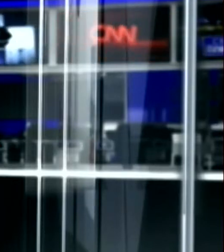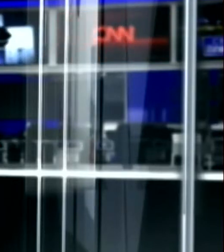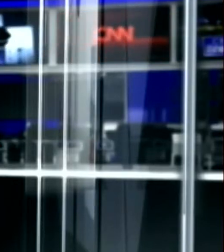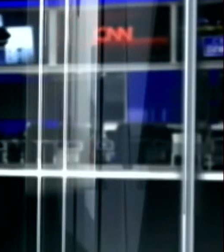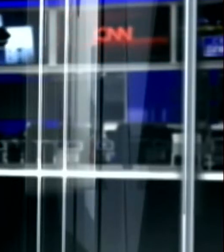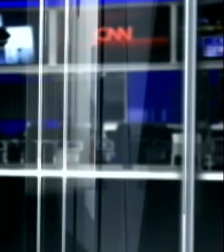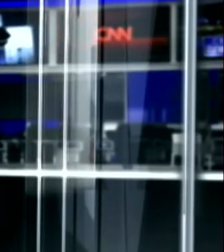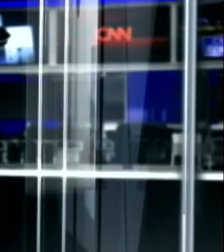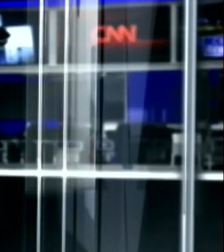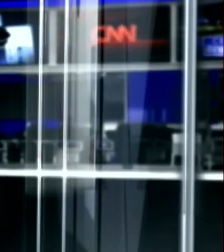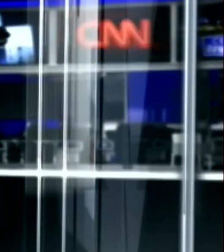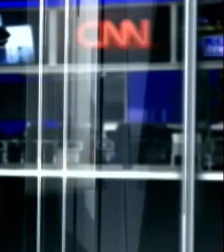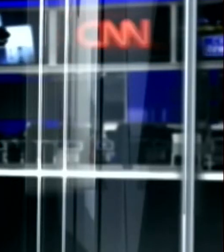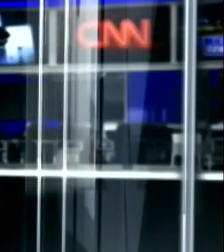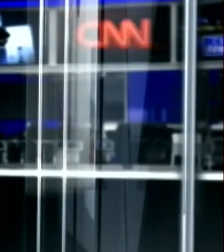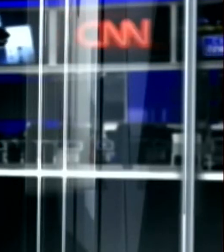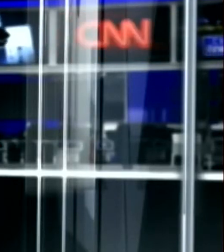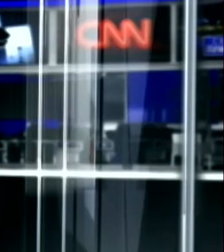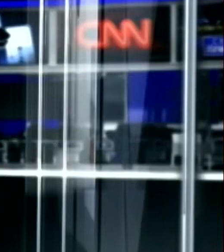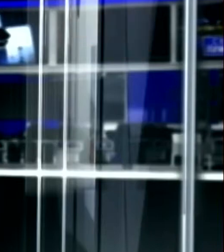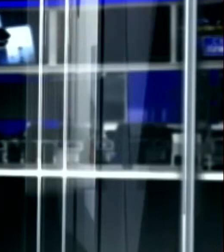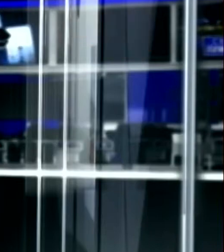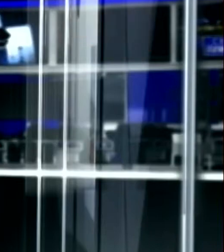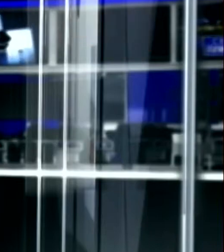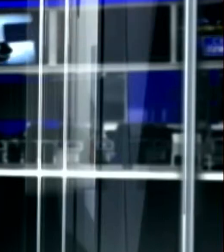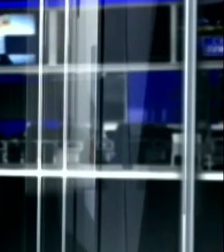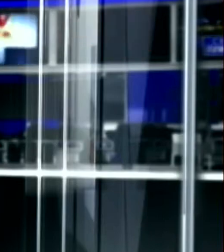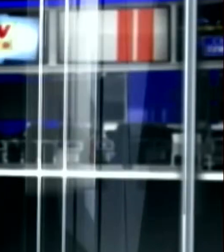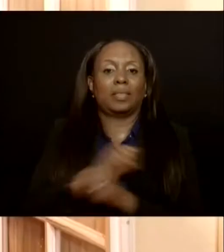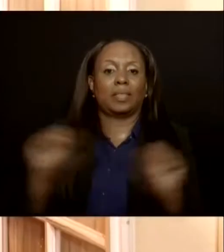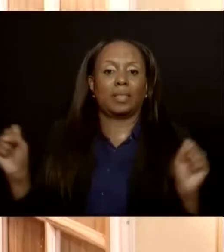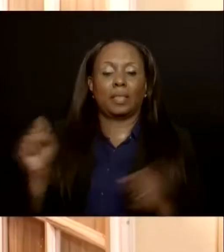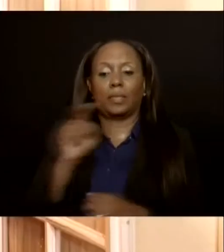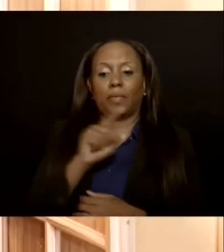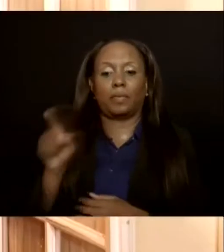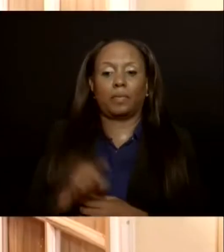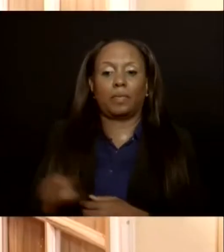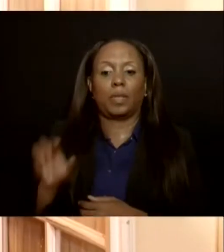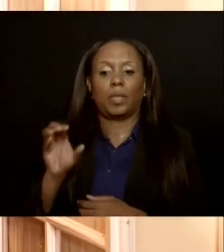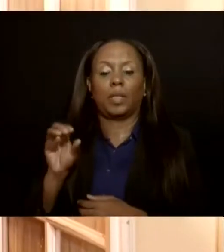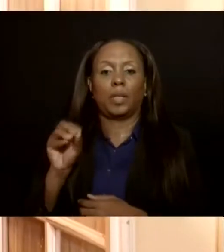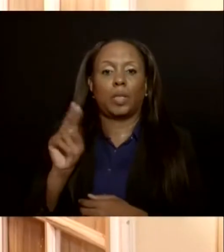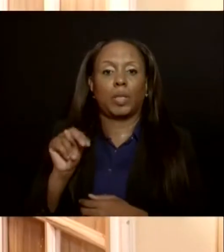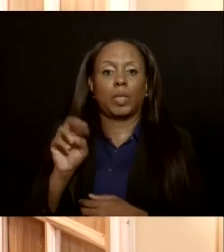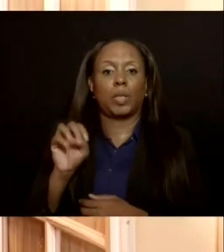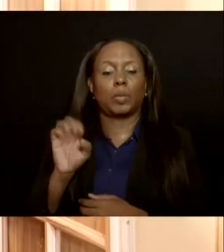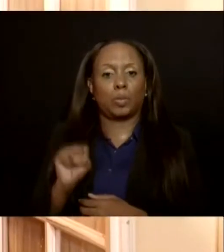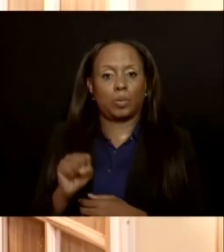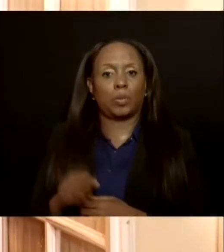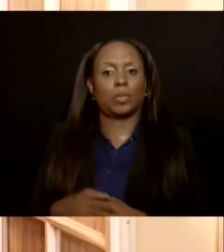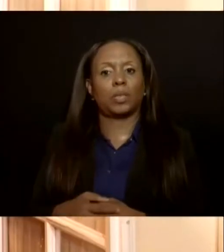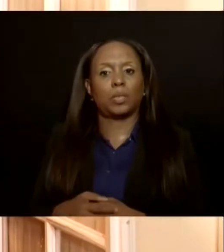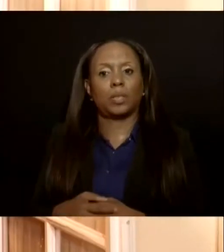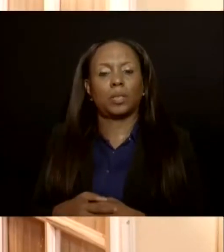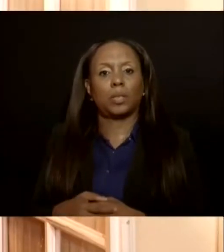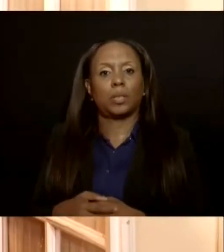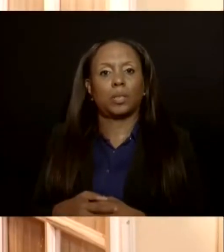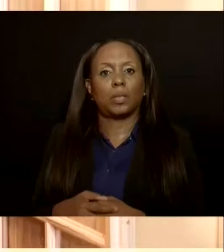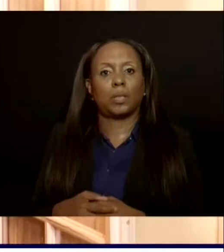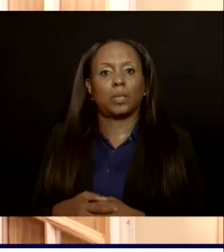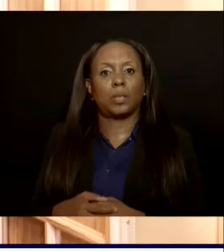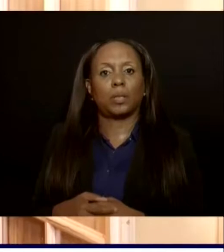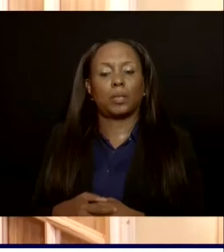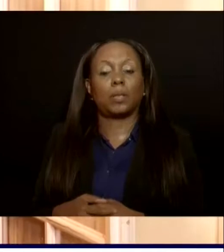of safe zones. Here's what they'll look like. We need to be able to have places where persons are